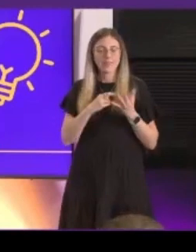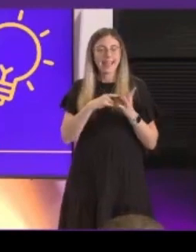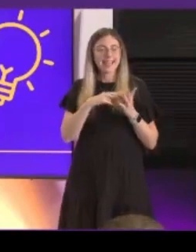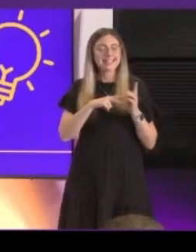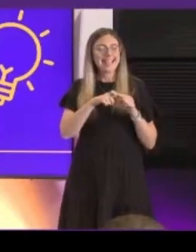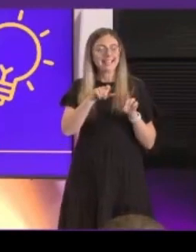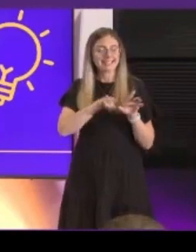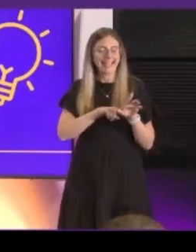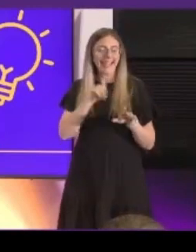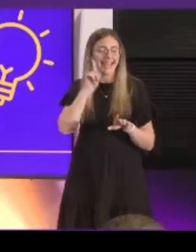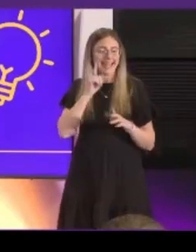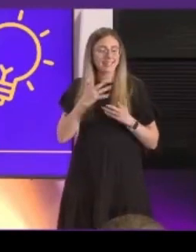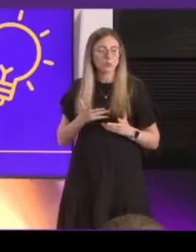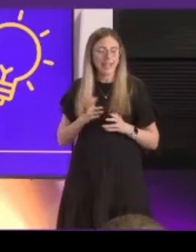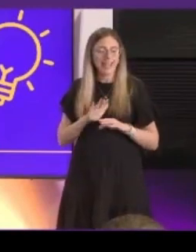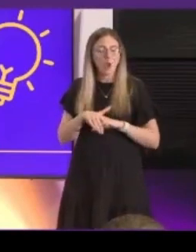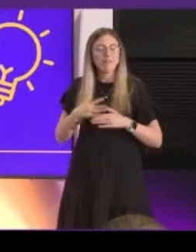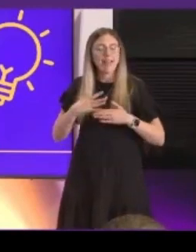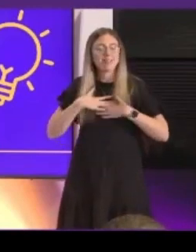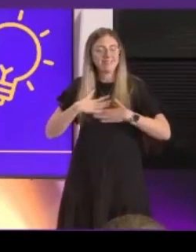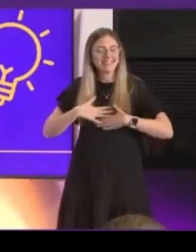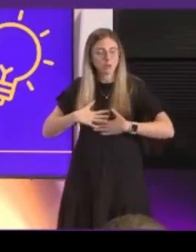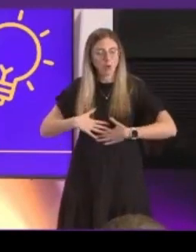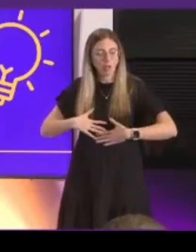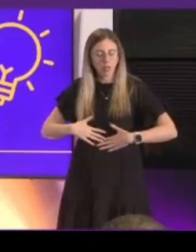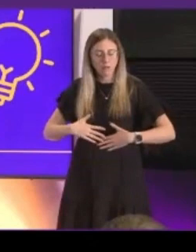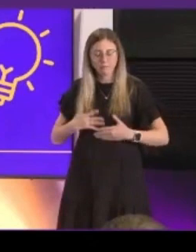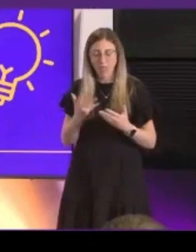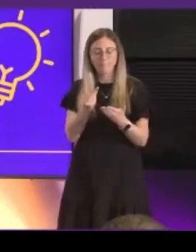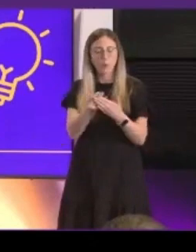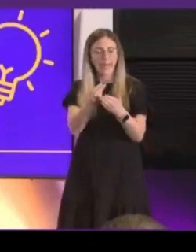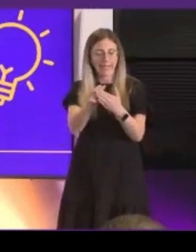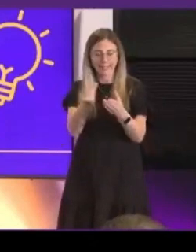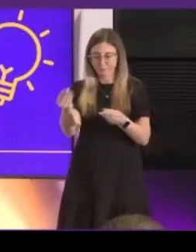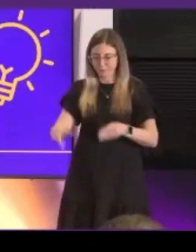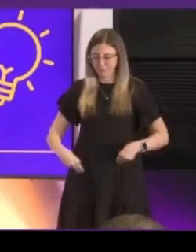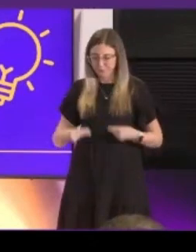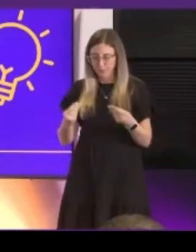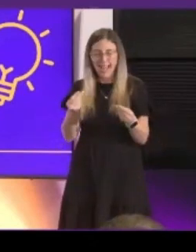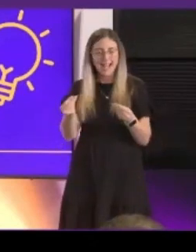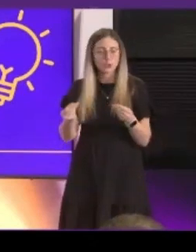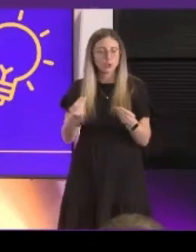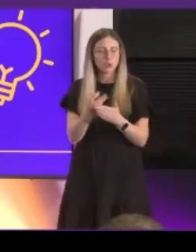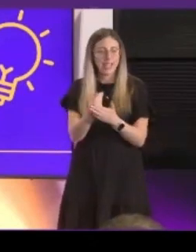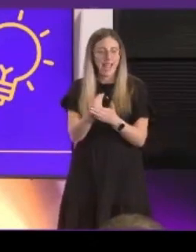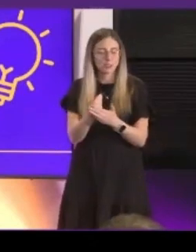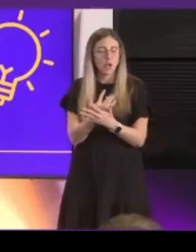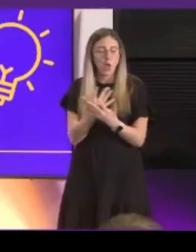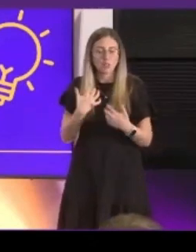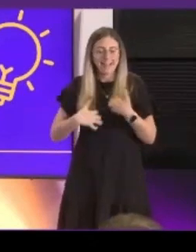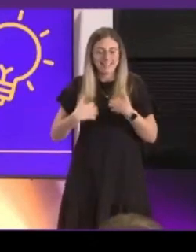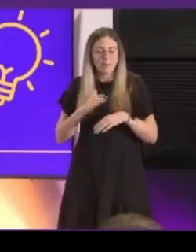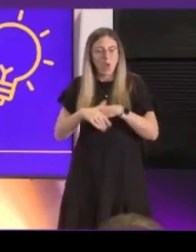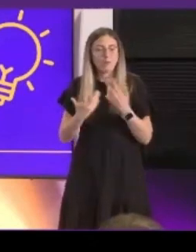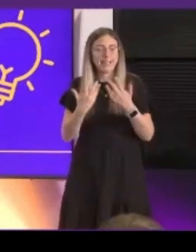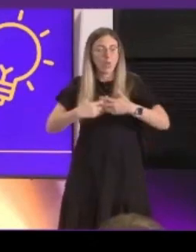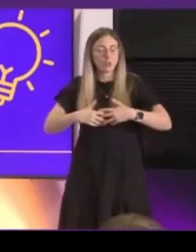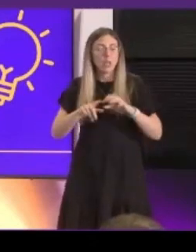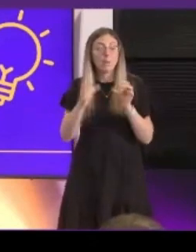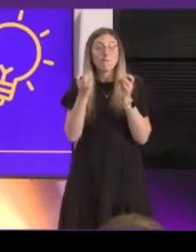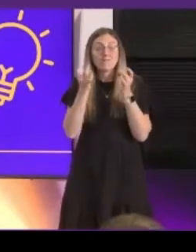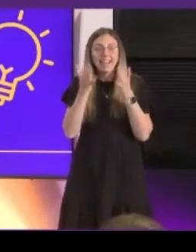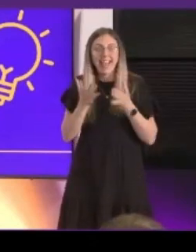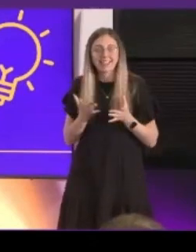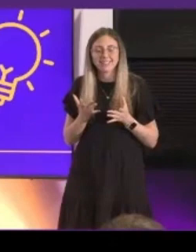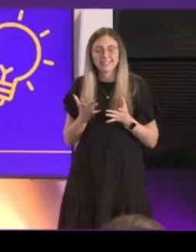out the physical element of money, right? I think there's a lot of excitement around technology, but we forget that actually